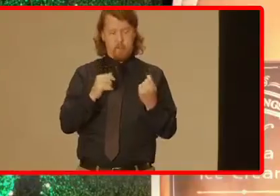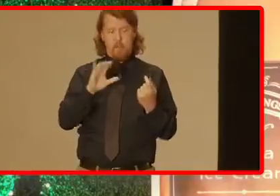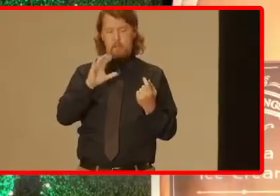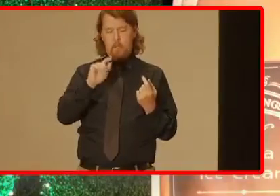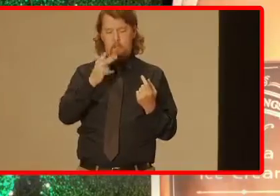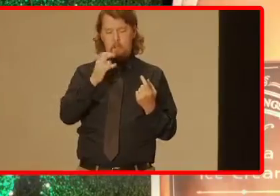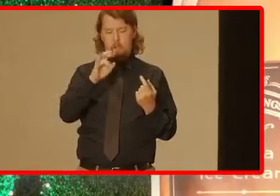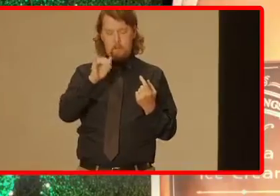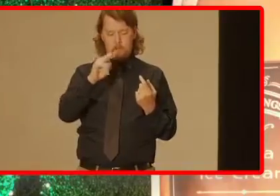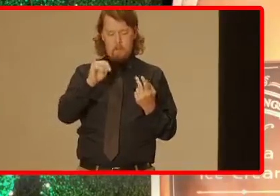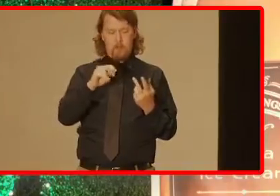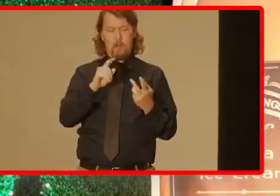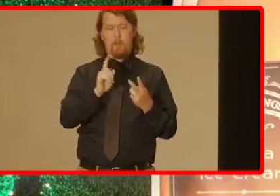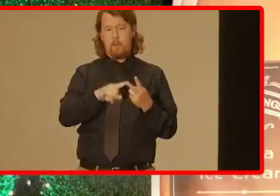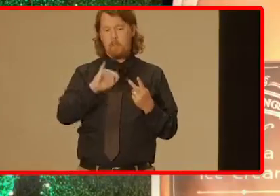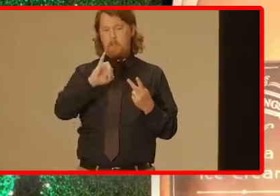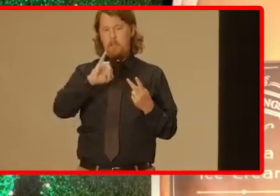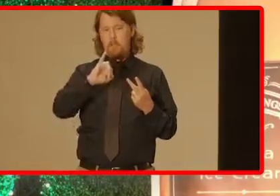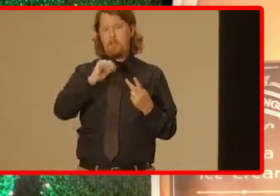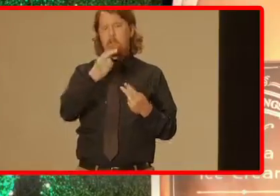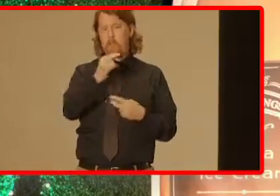Williams.